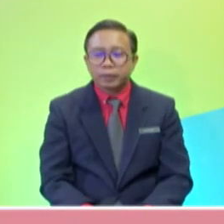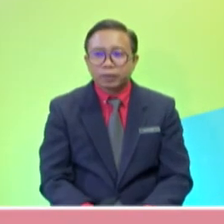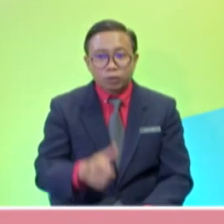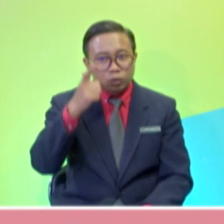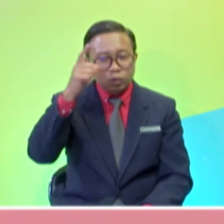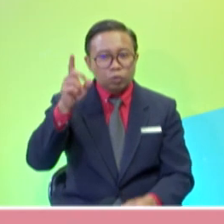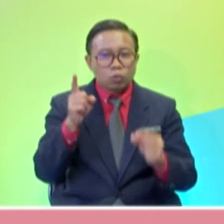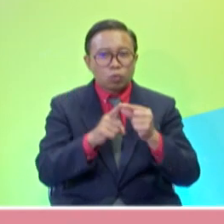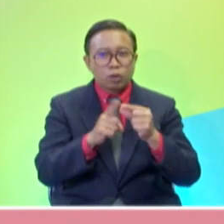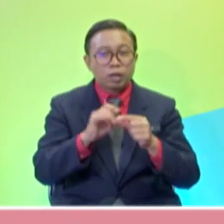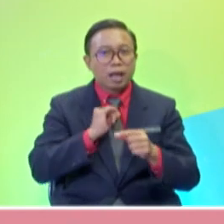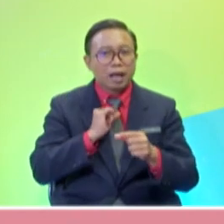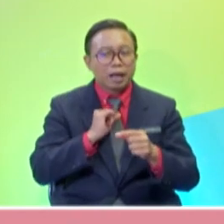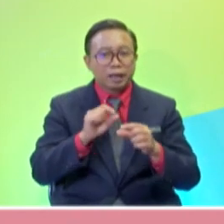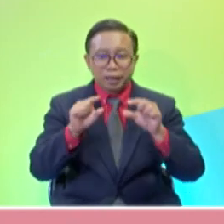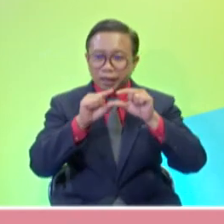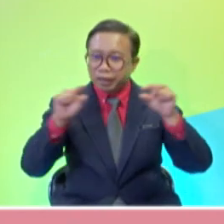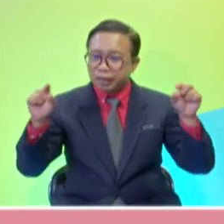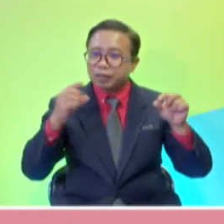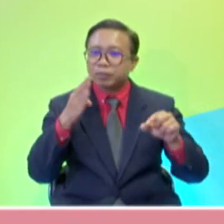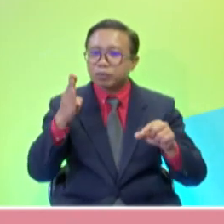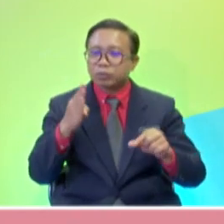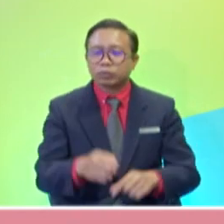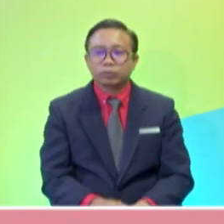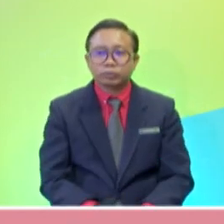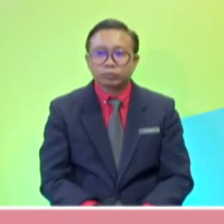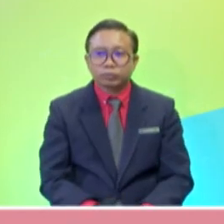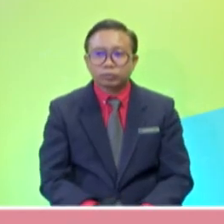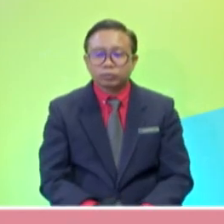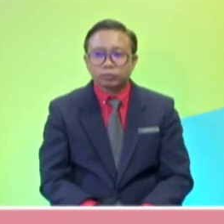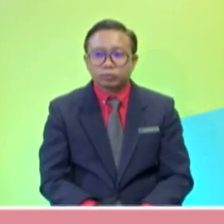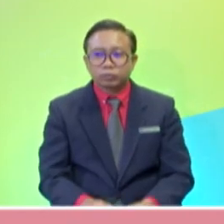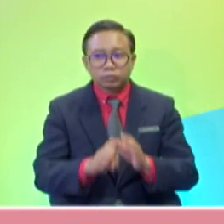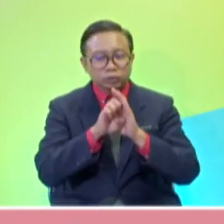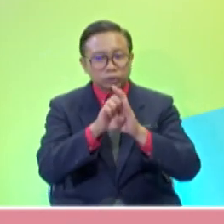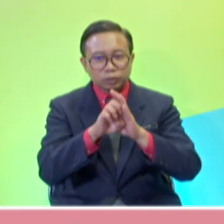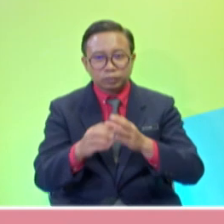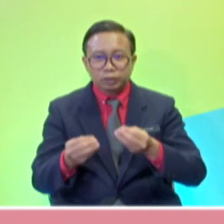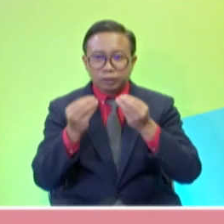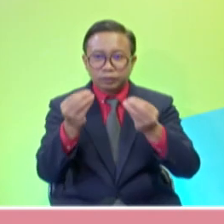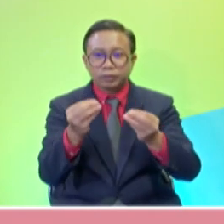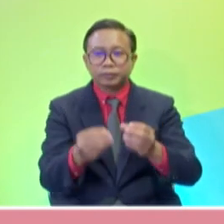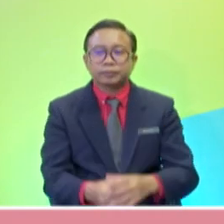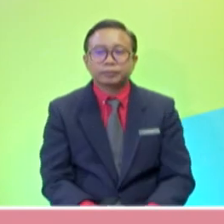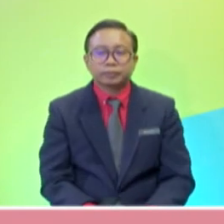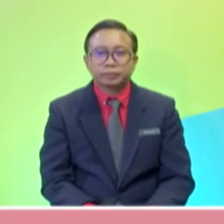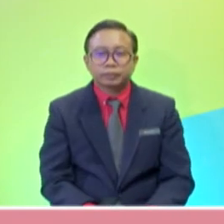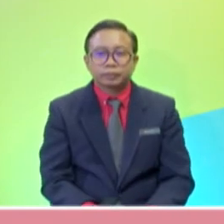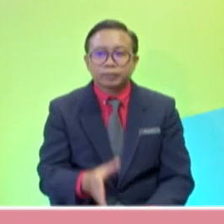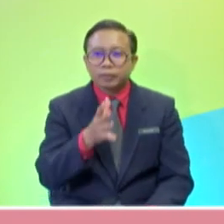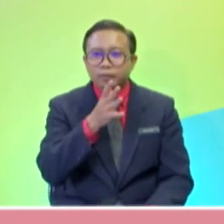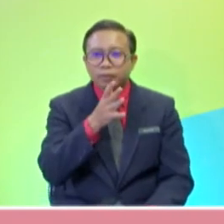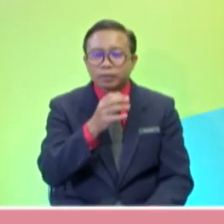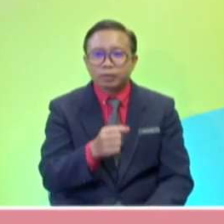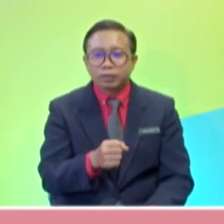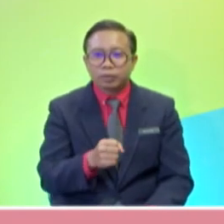the words that are highlighted in blue. Okay. Some examples are given to you there. Mum thought it